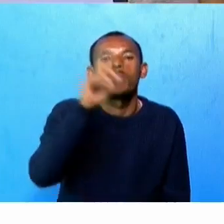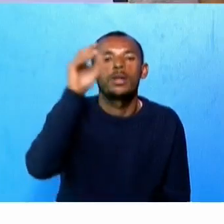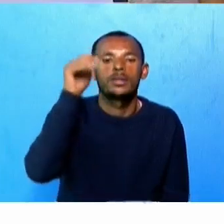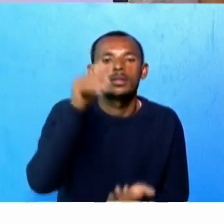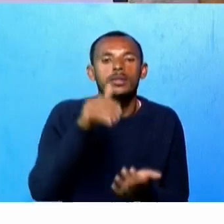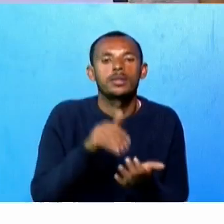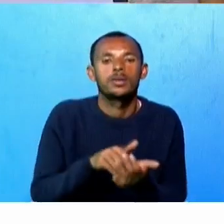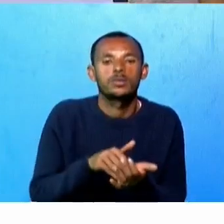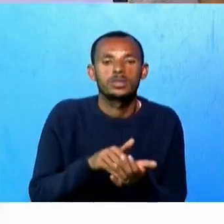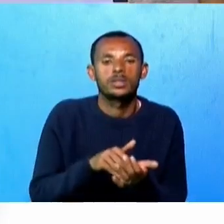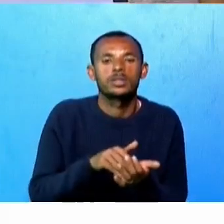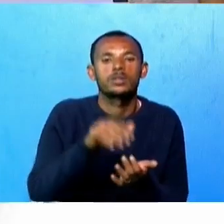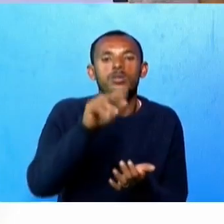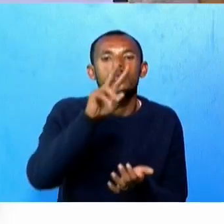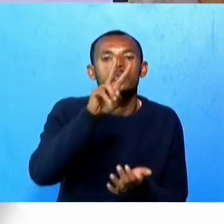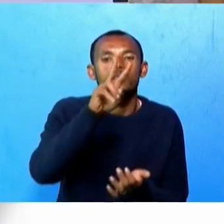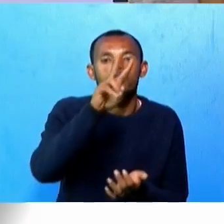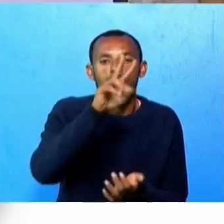1,200.